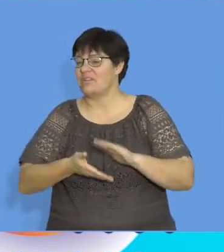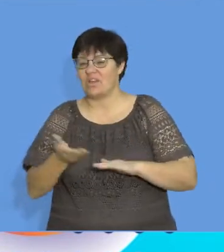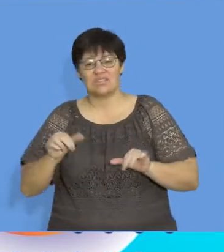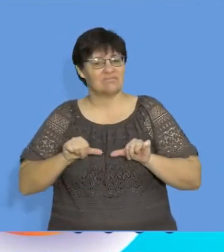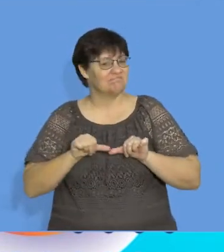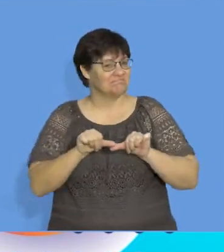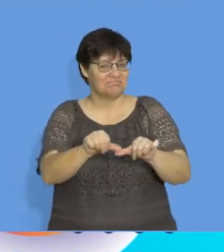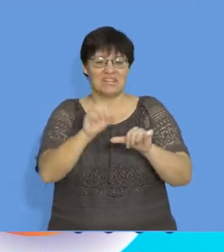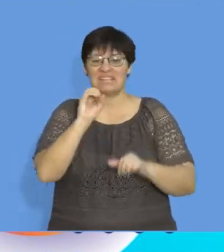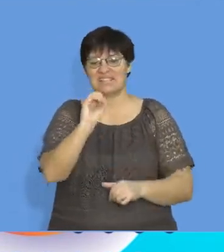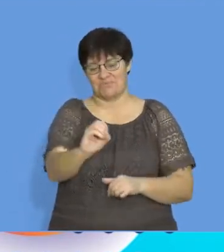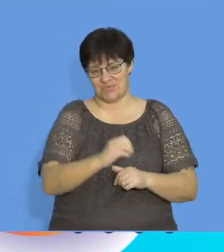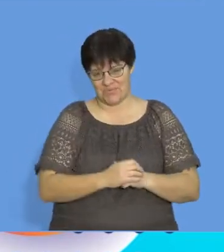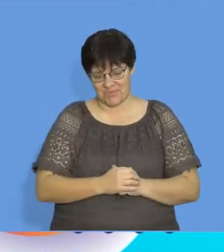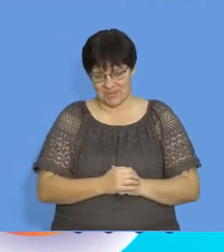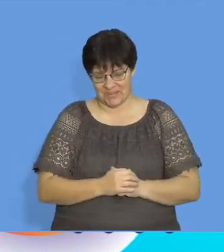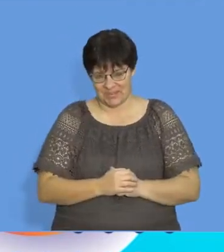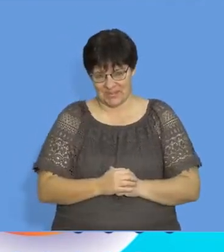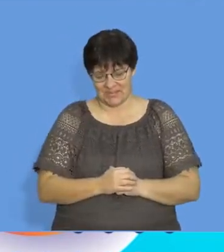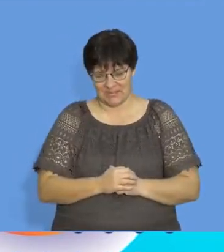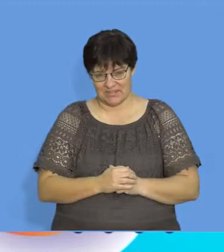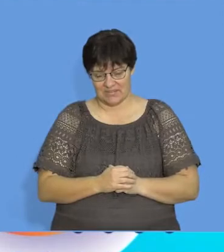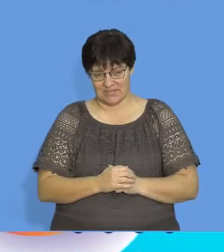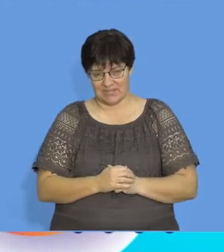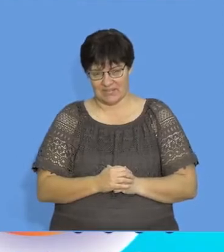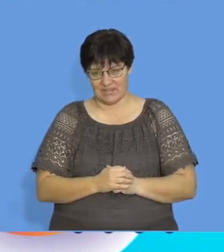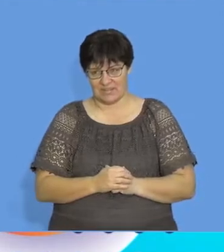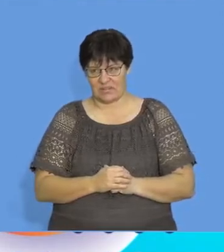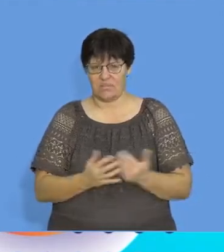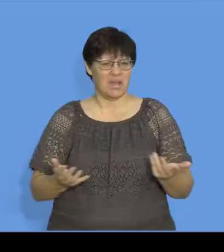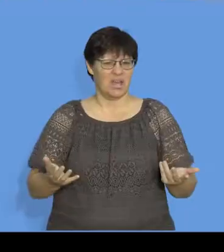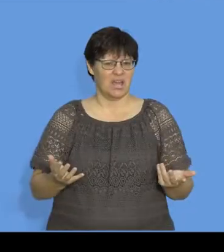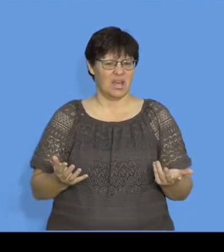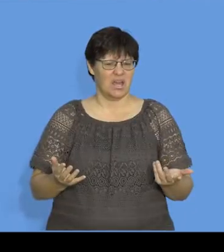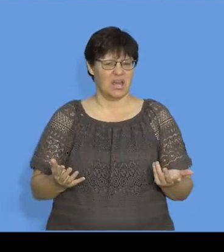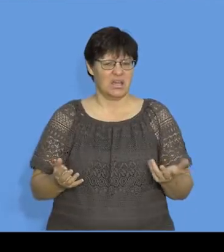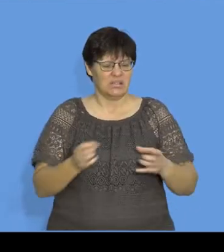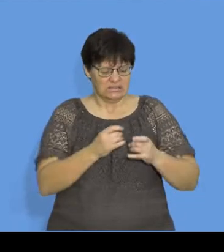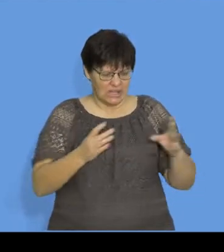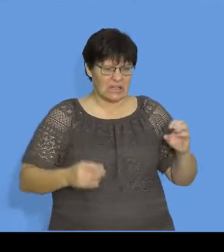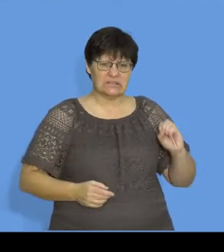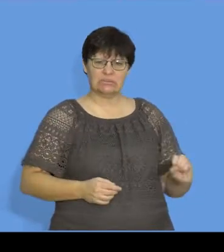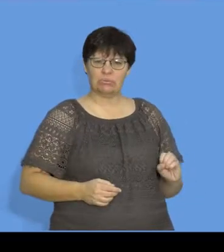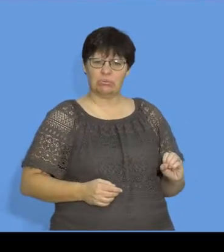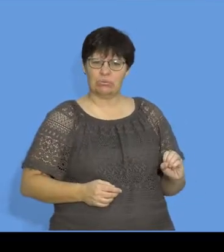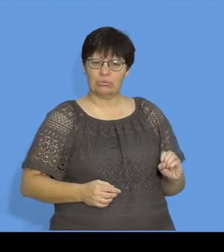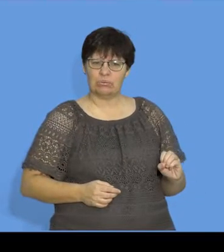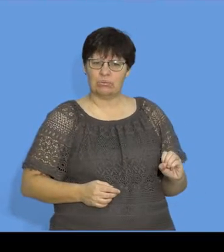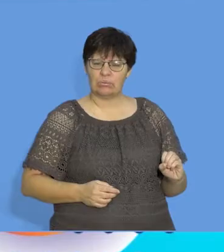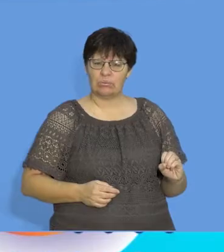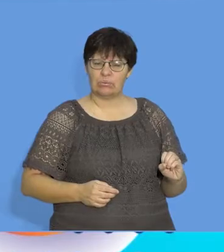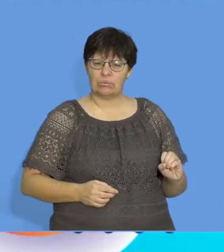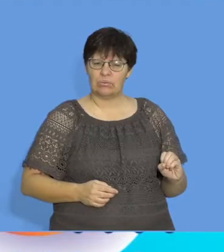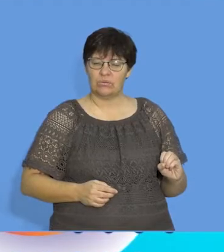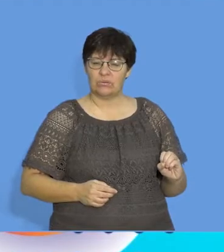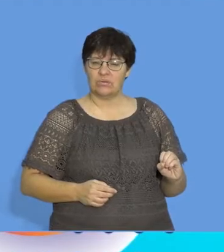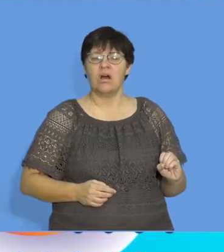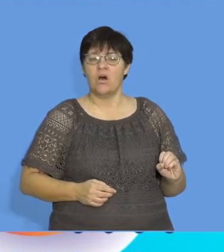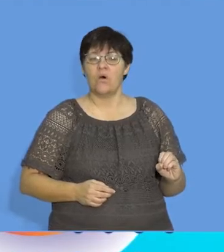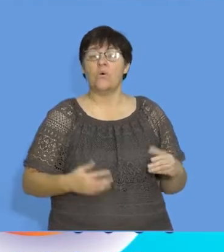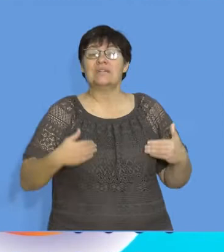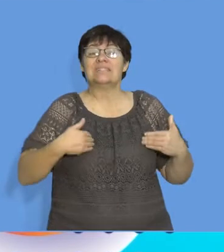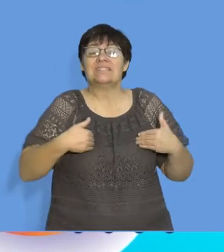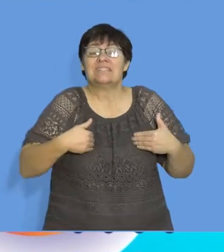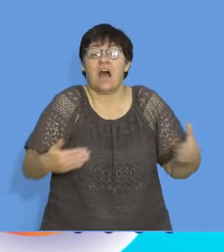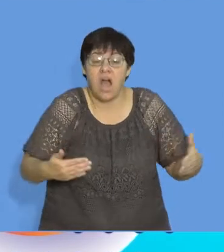was 0. Now I know in your head you're going, but it started at 0. That's only when we